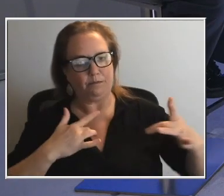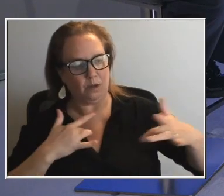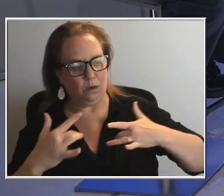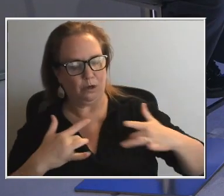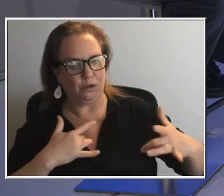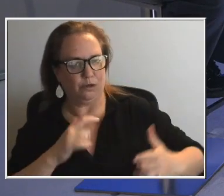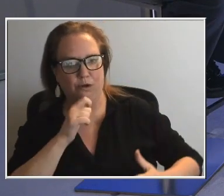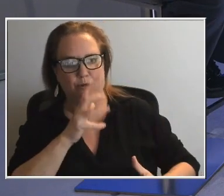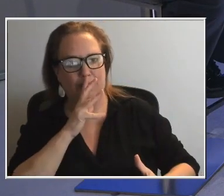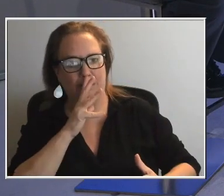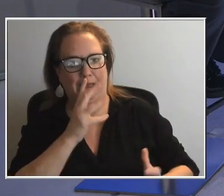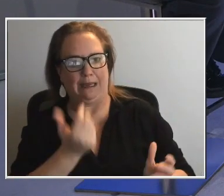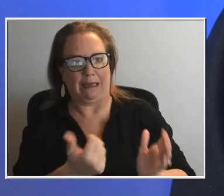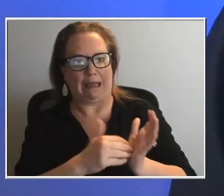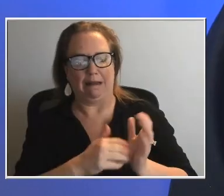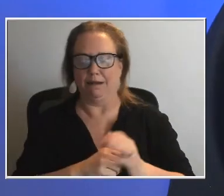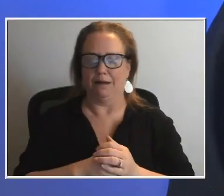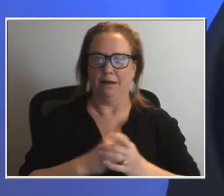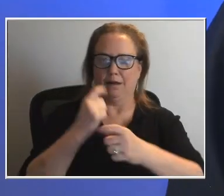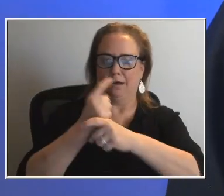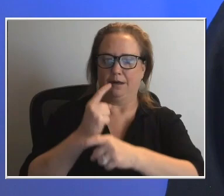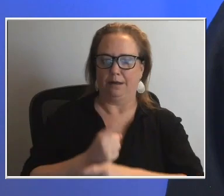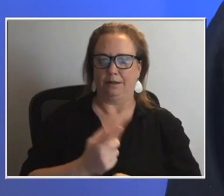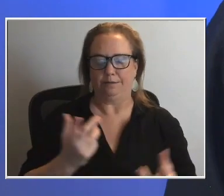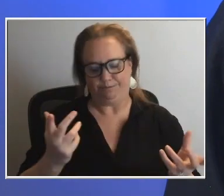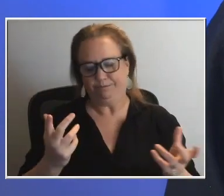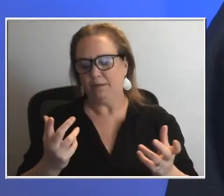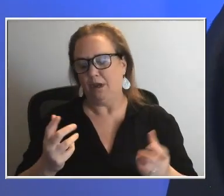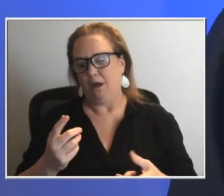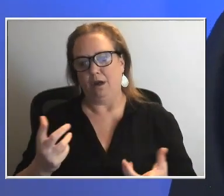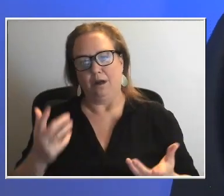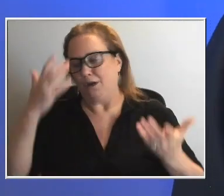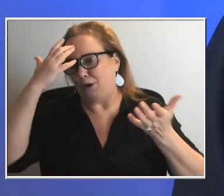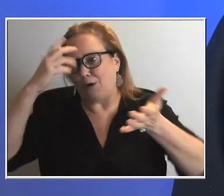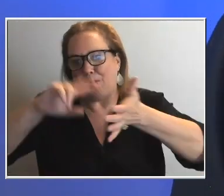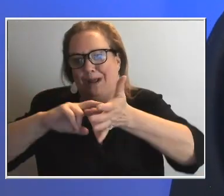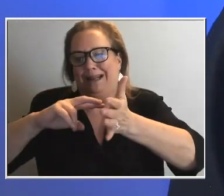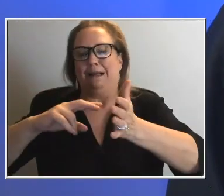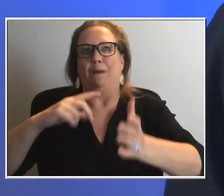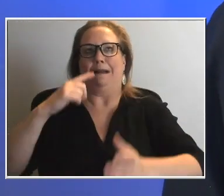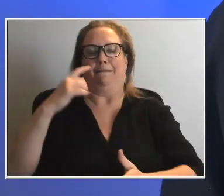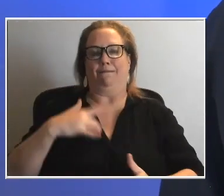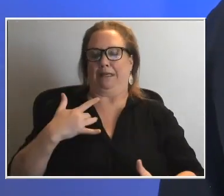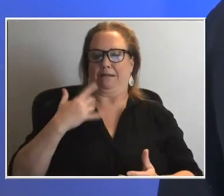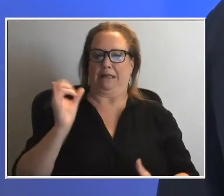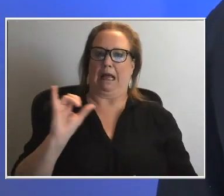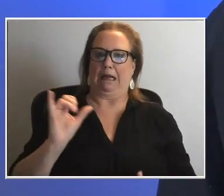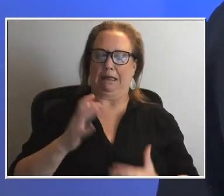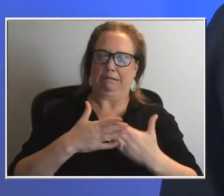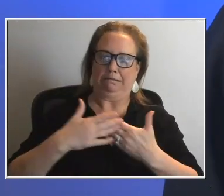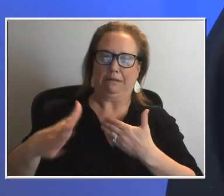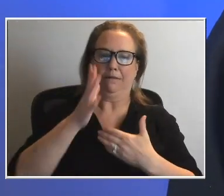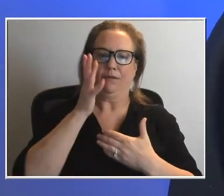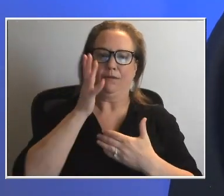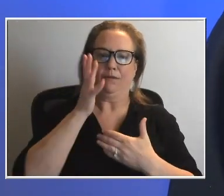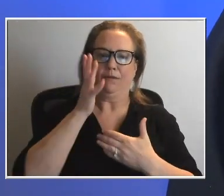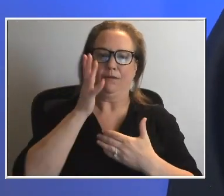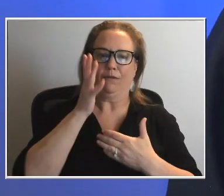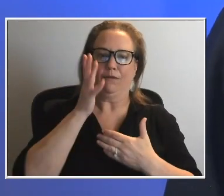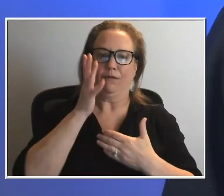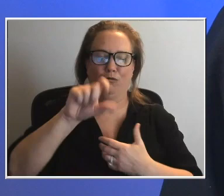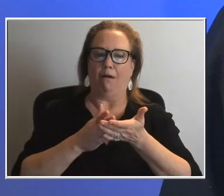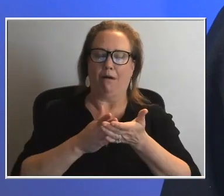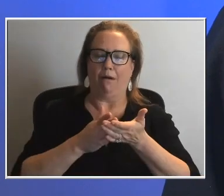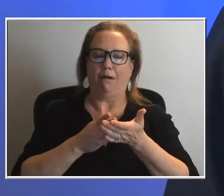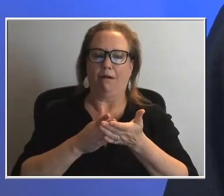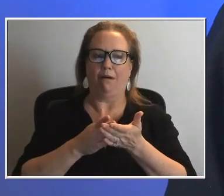speak properly? You know, you don't know what that's going to look like, because you know, the other part of the procedure is